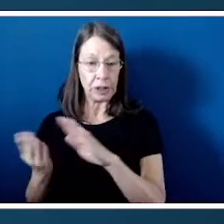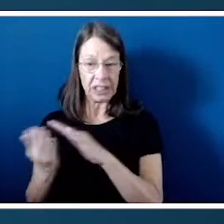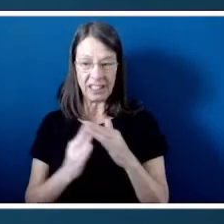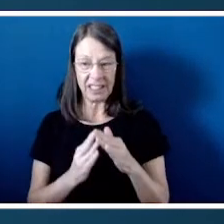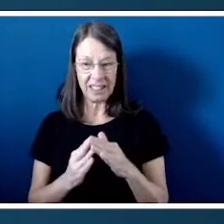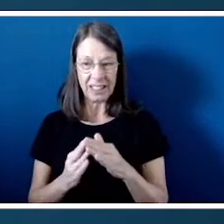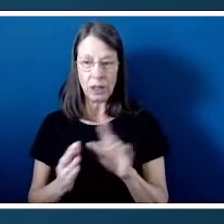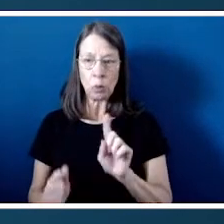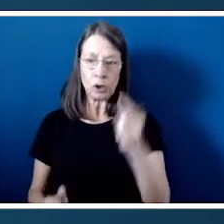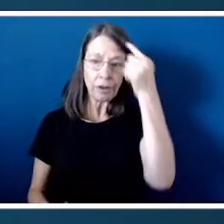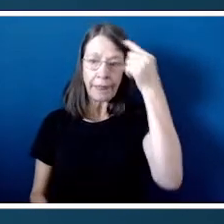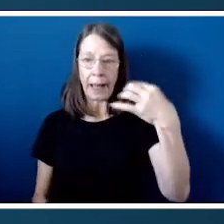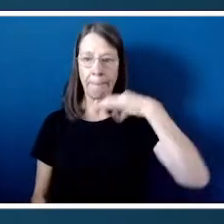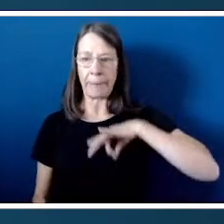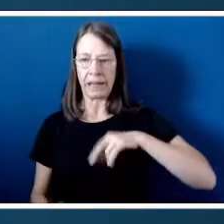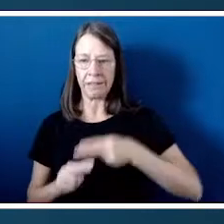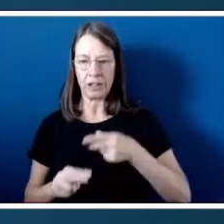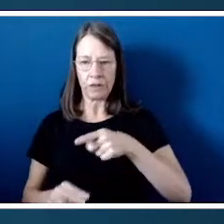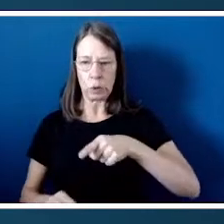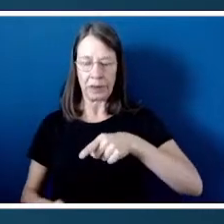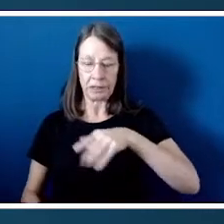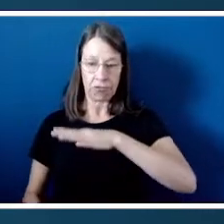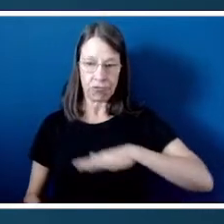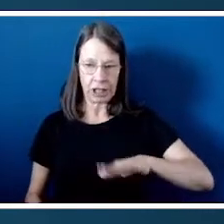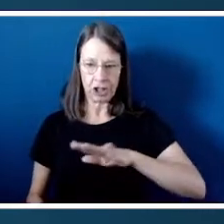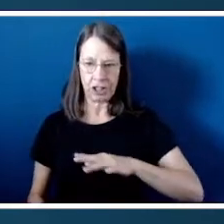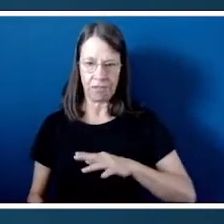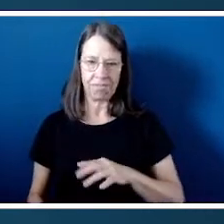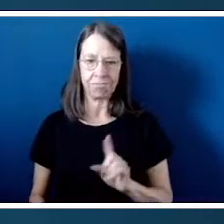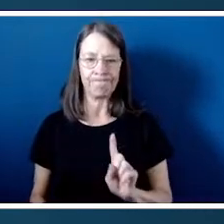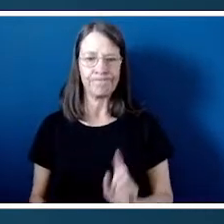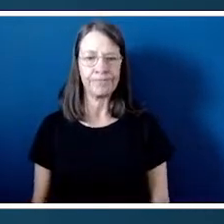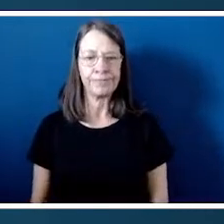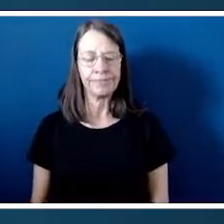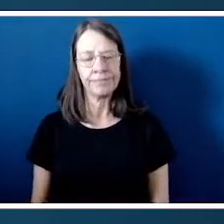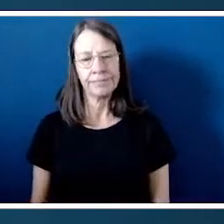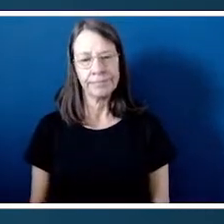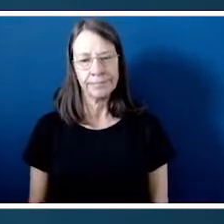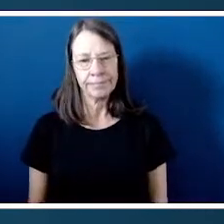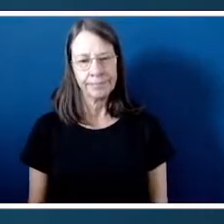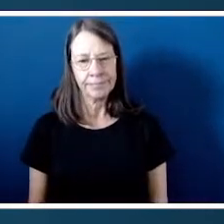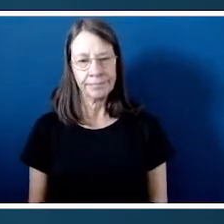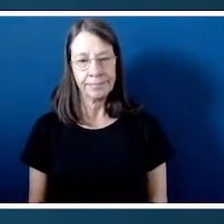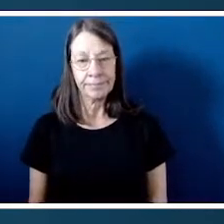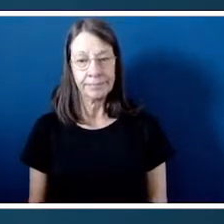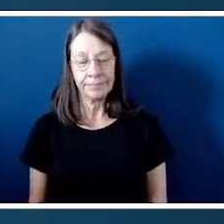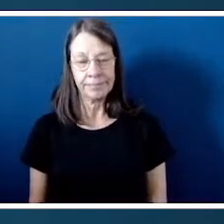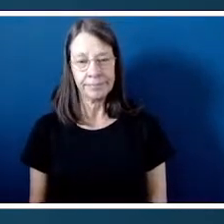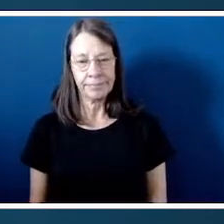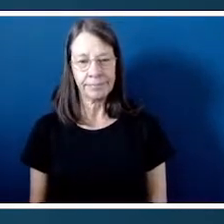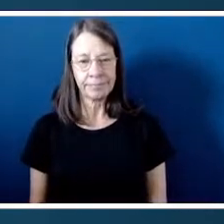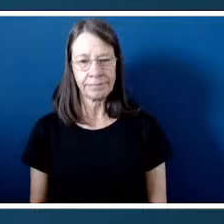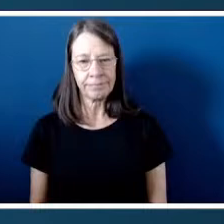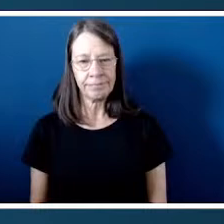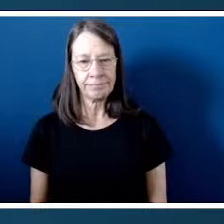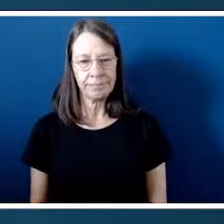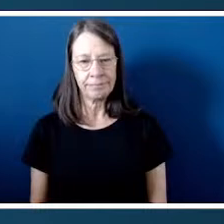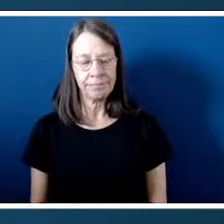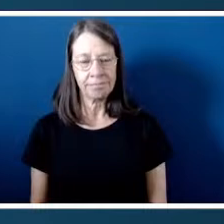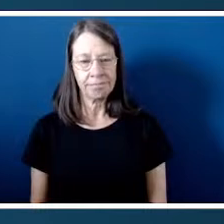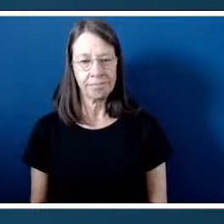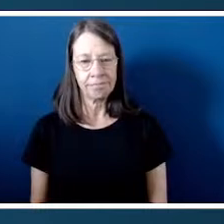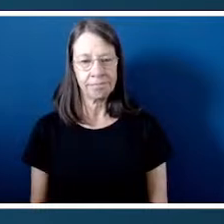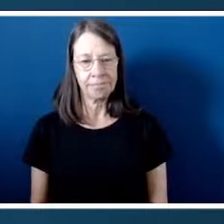I think the question I raised was an important one. I think the